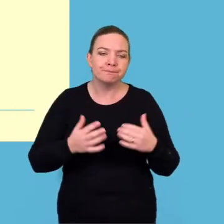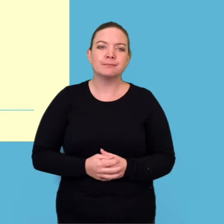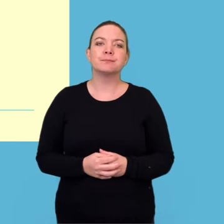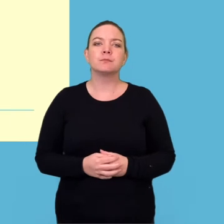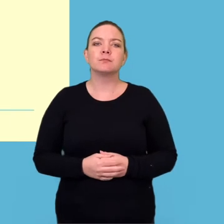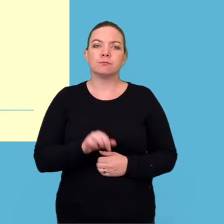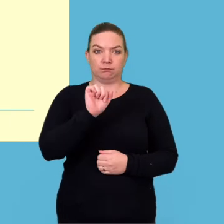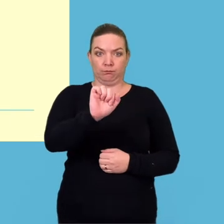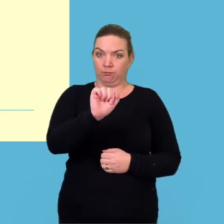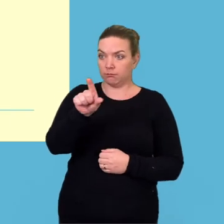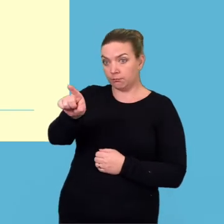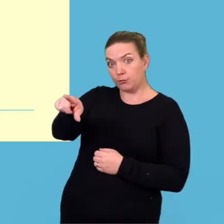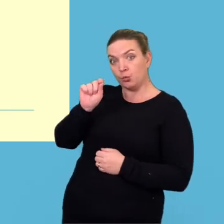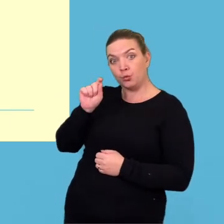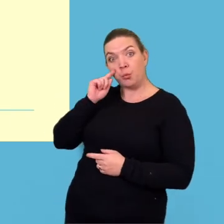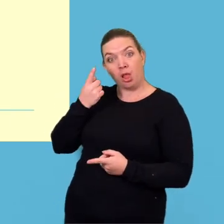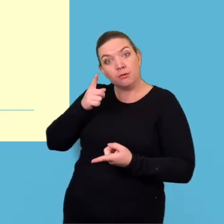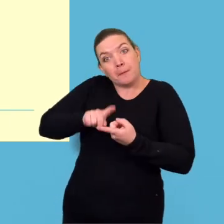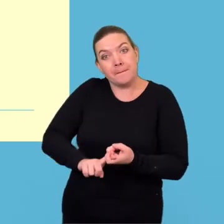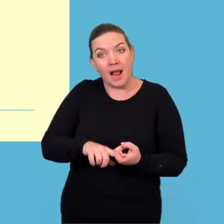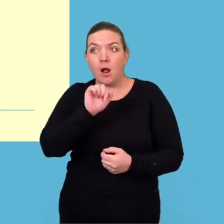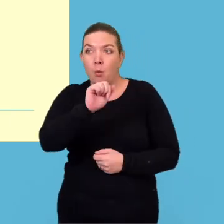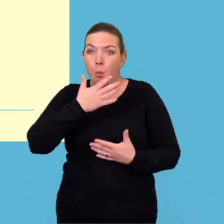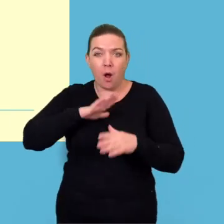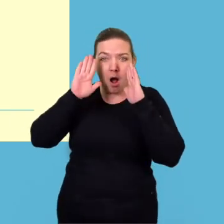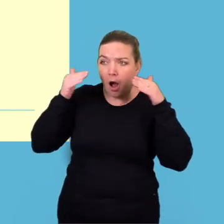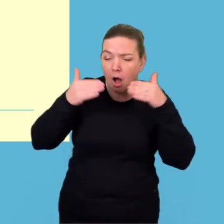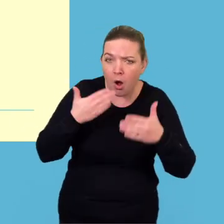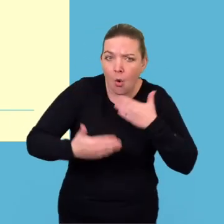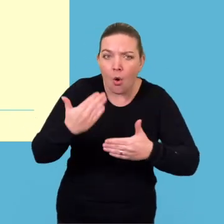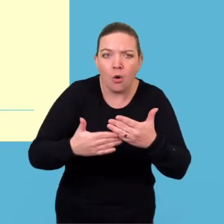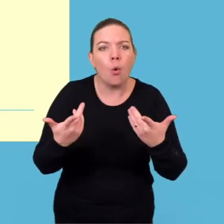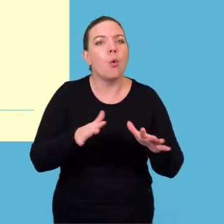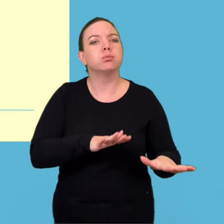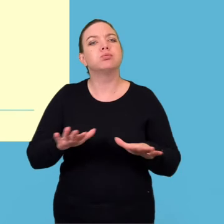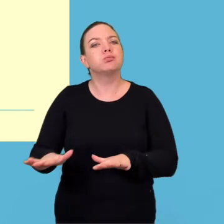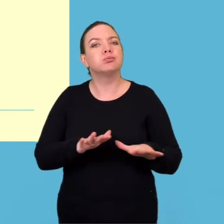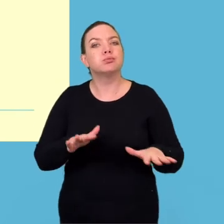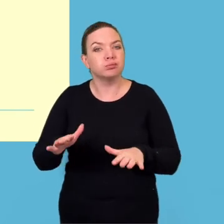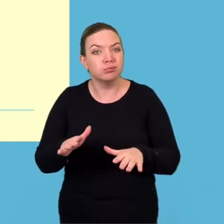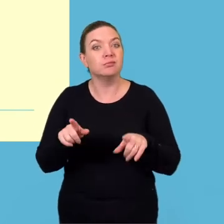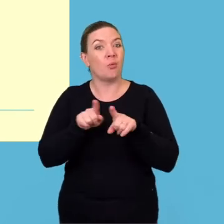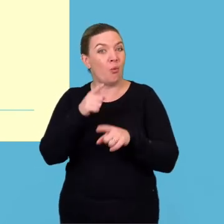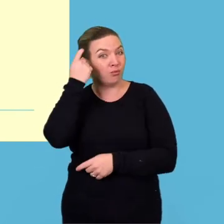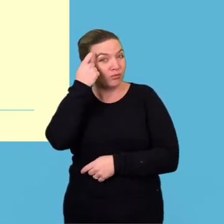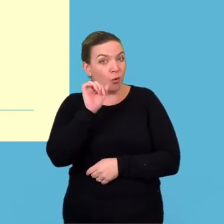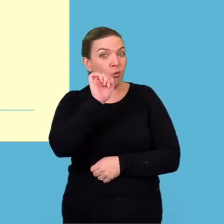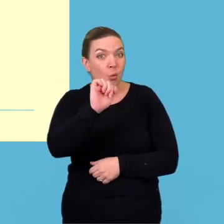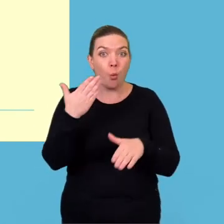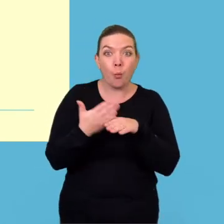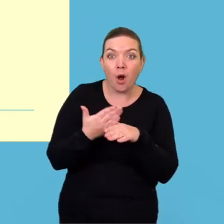will depend on how intensively you want to study, but also what your daytime work, family, and other